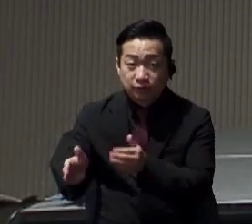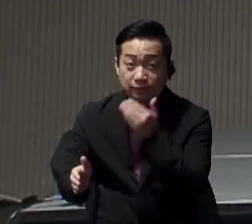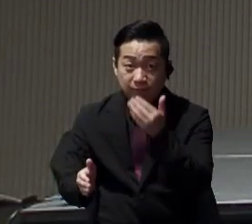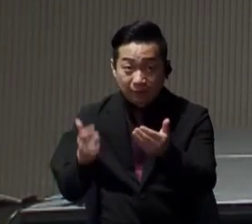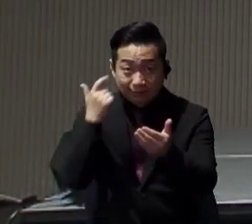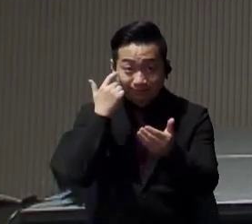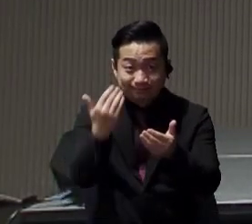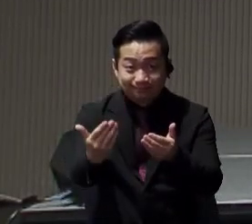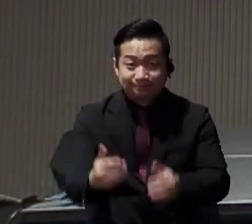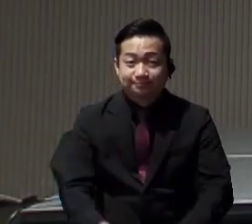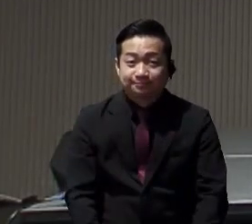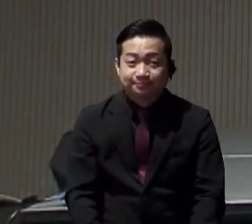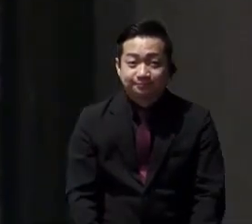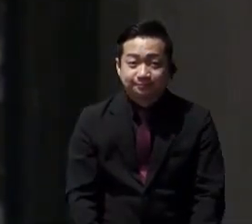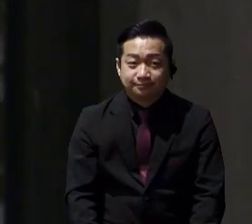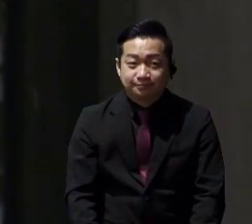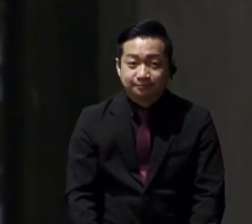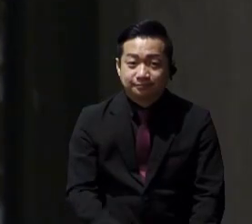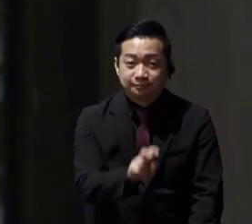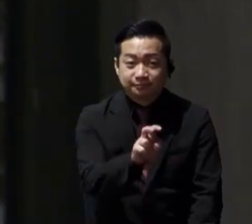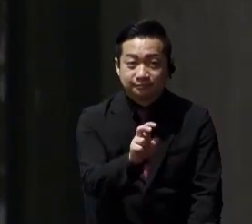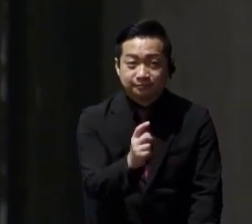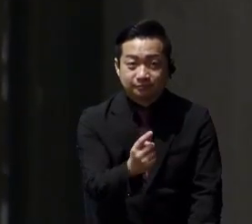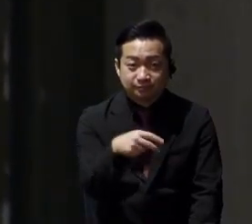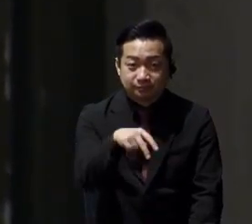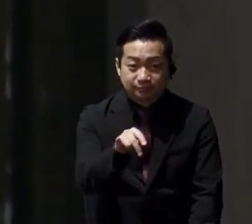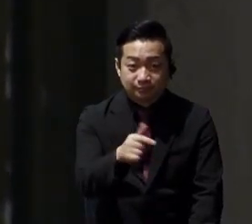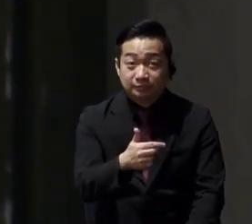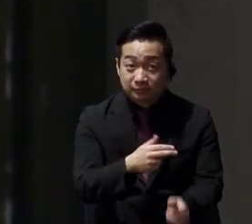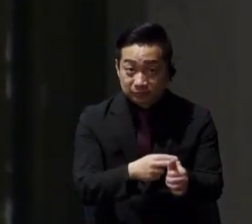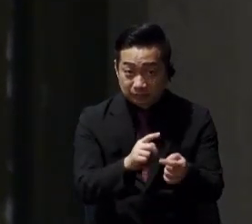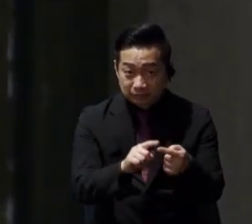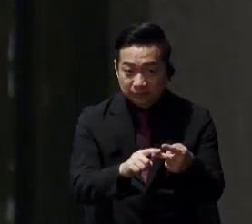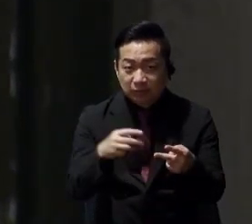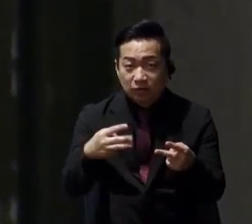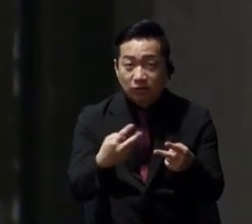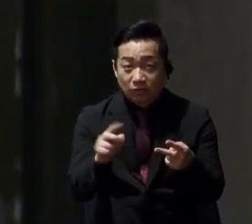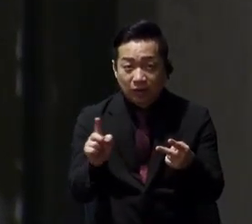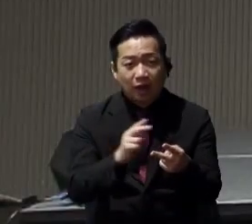Professor Mosen or Professor Laura, could you answer?